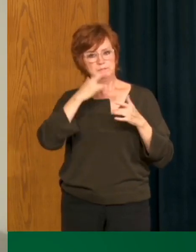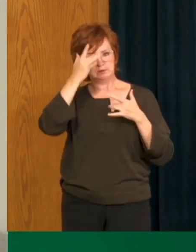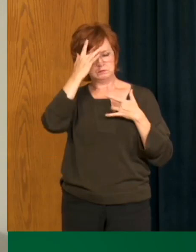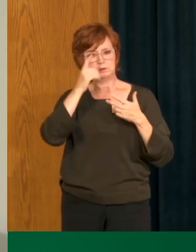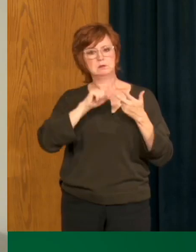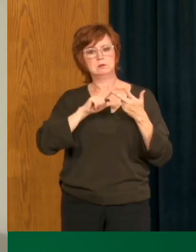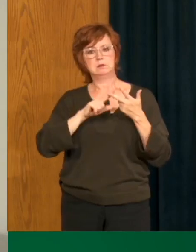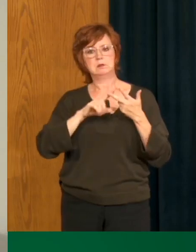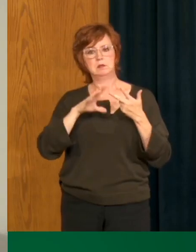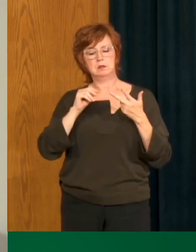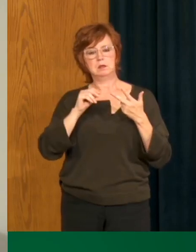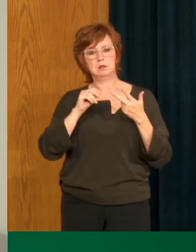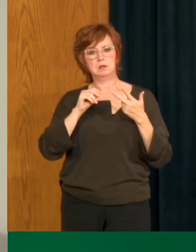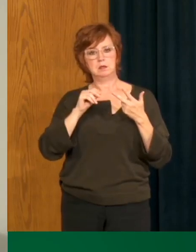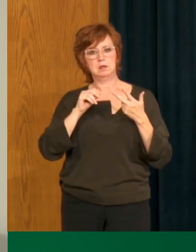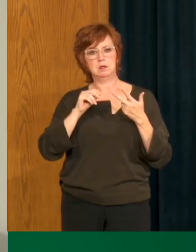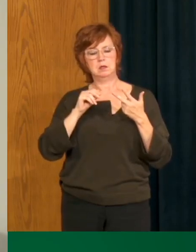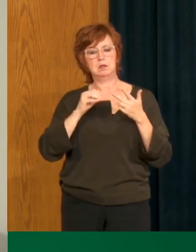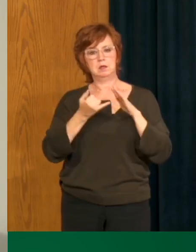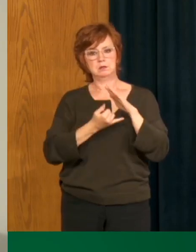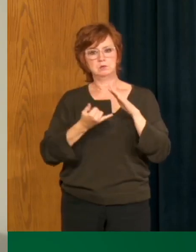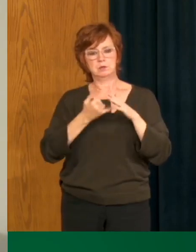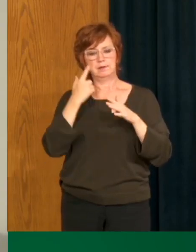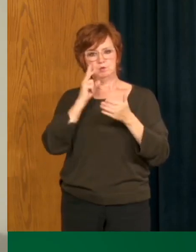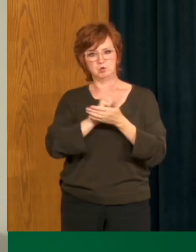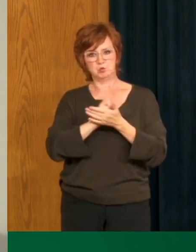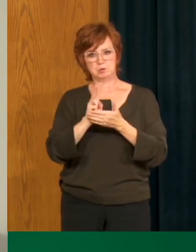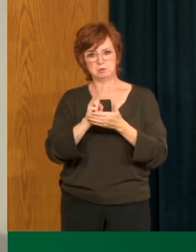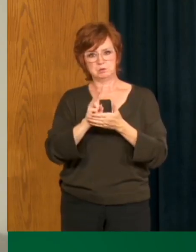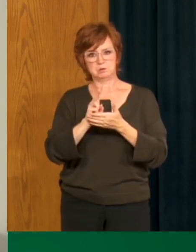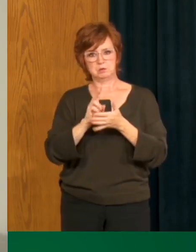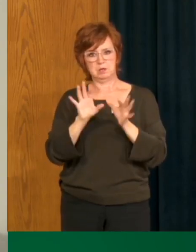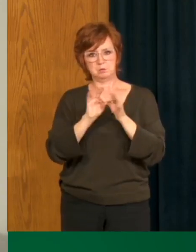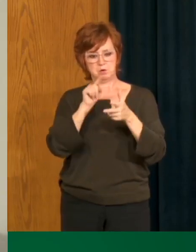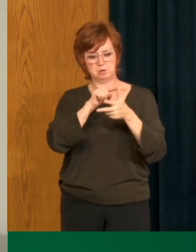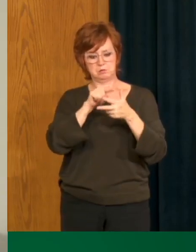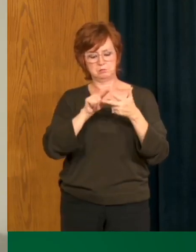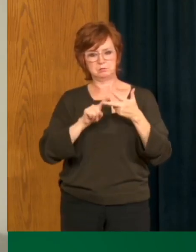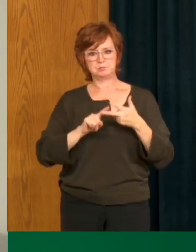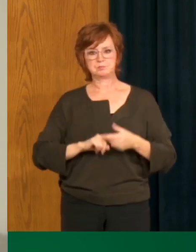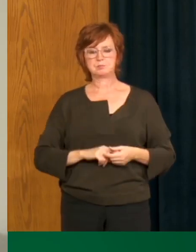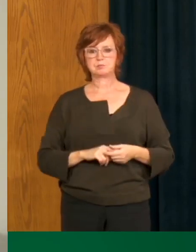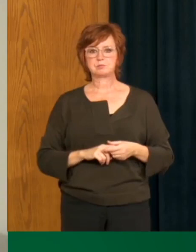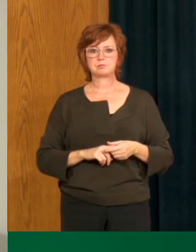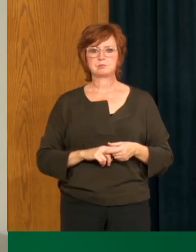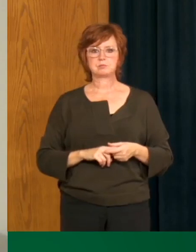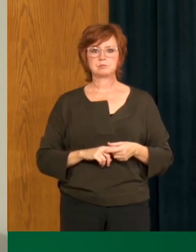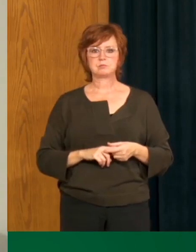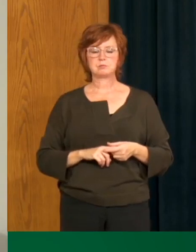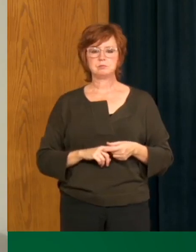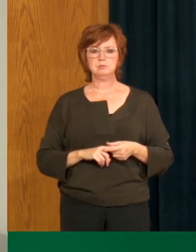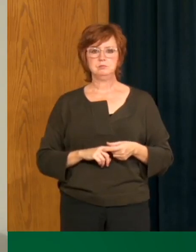get over that outbreak. But again, I think the caution for all of us is that, if you